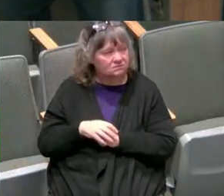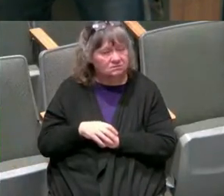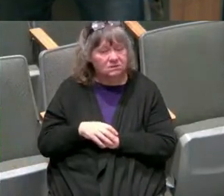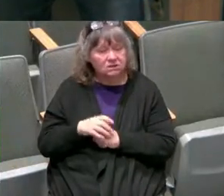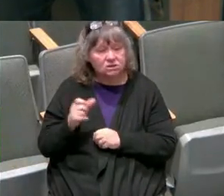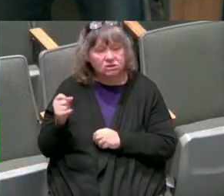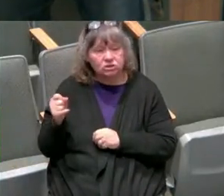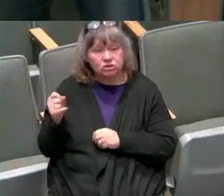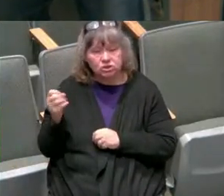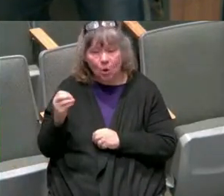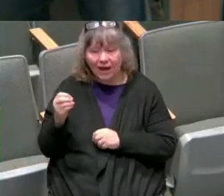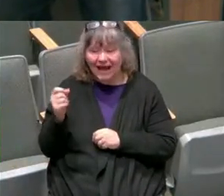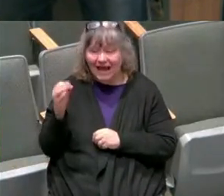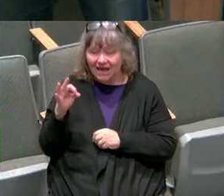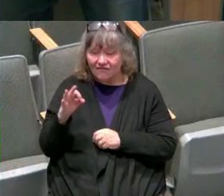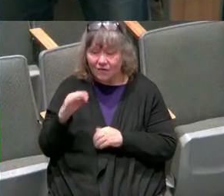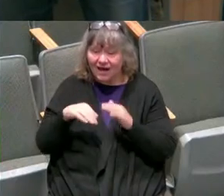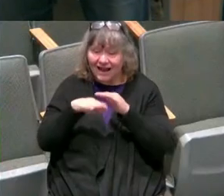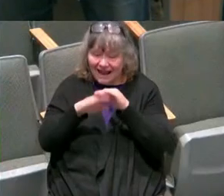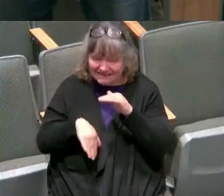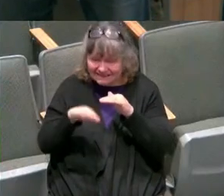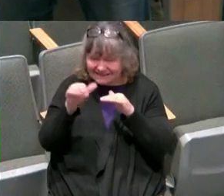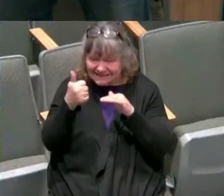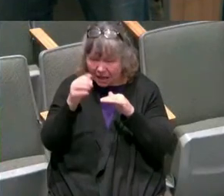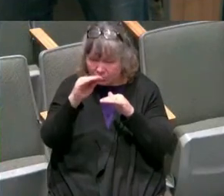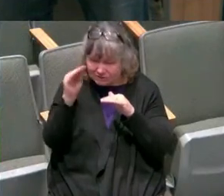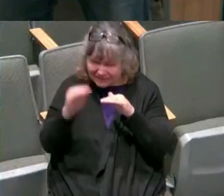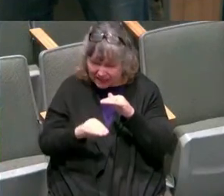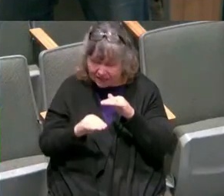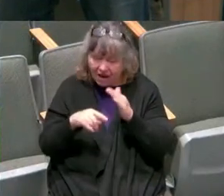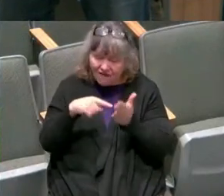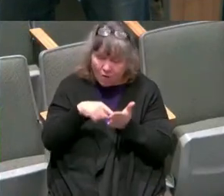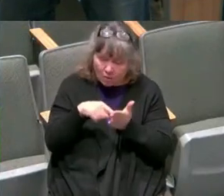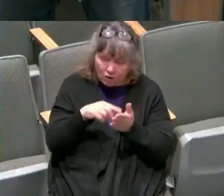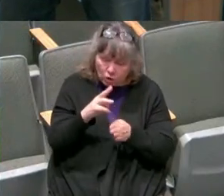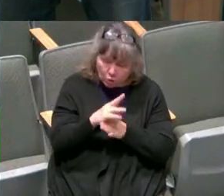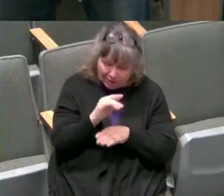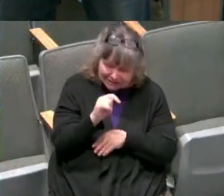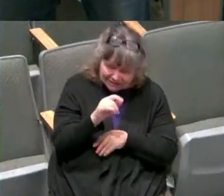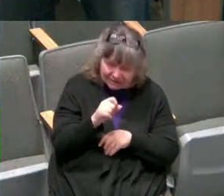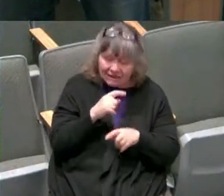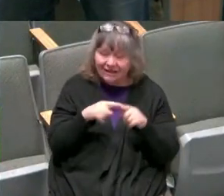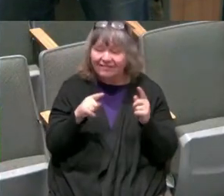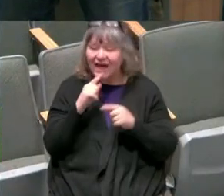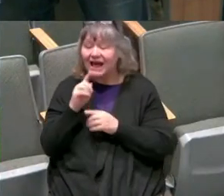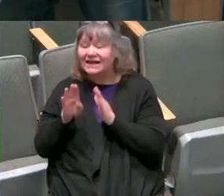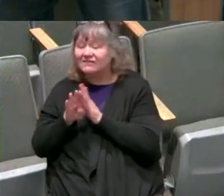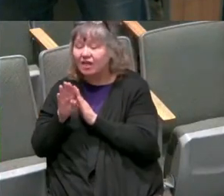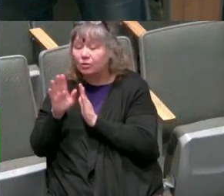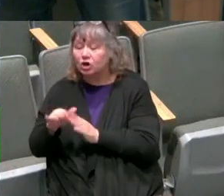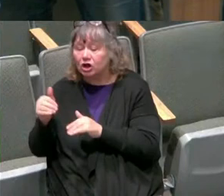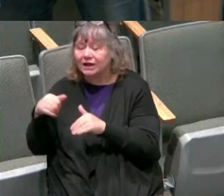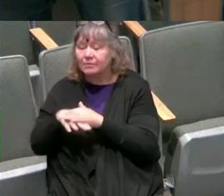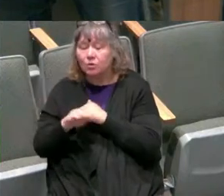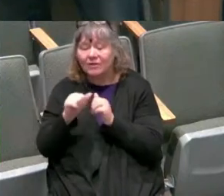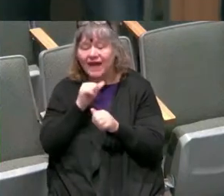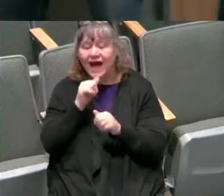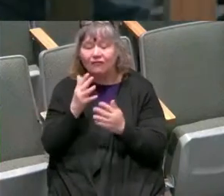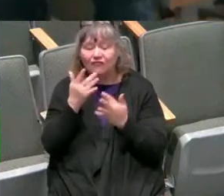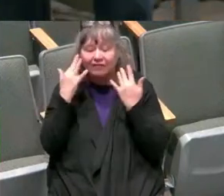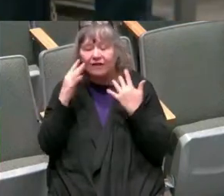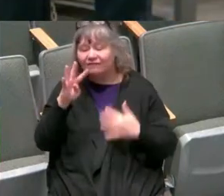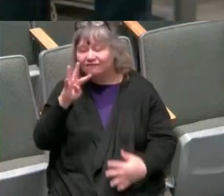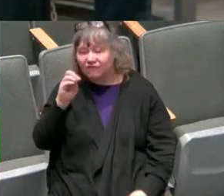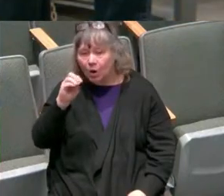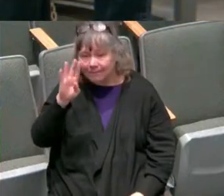so if we were to drop below that 10 threshold then a developer could come in with what's called an unfriendly 40b